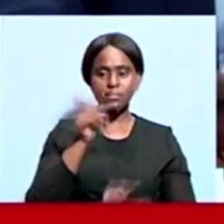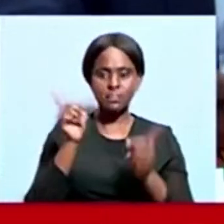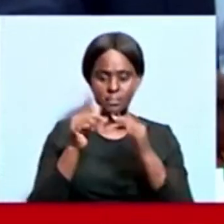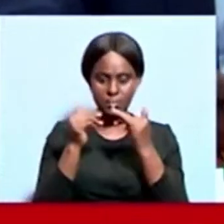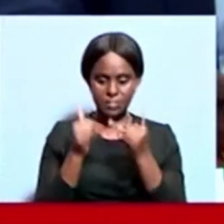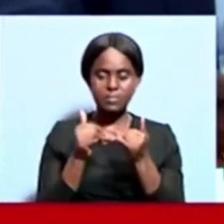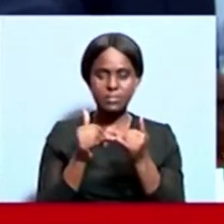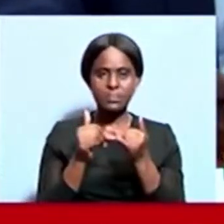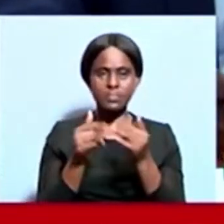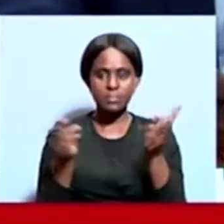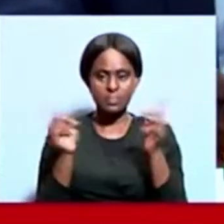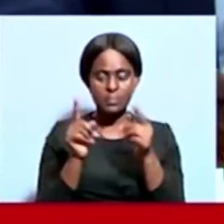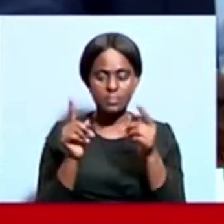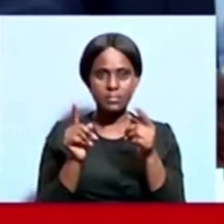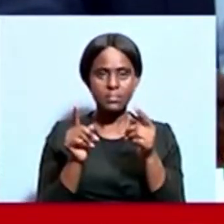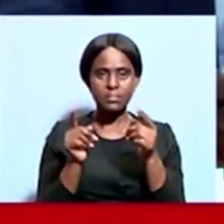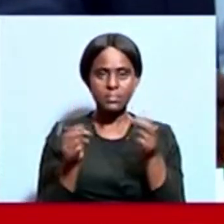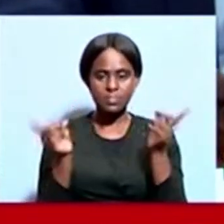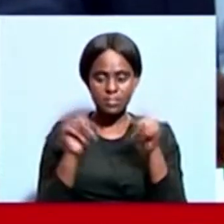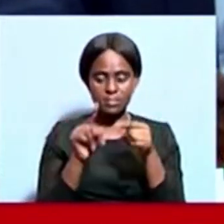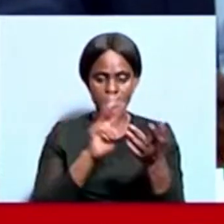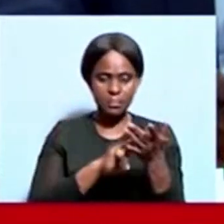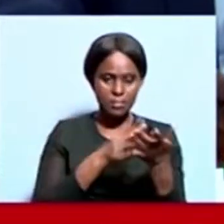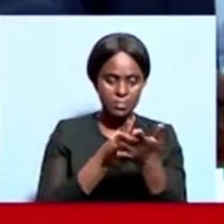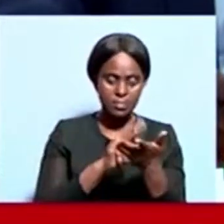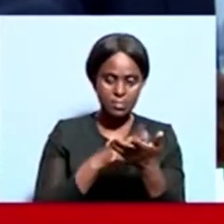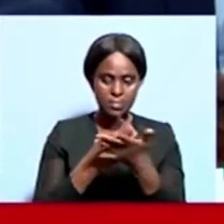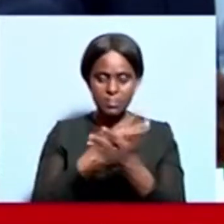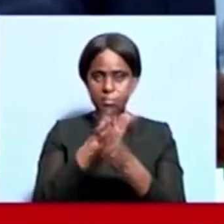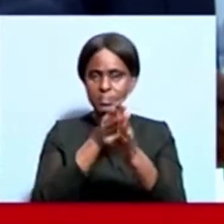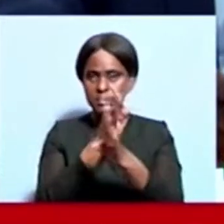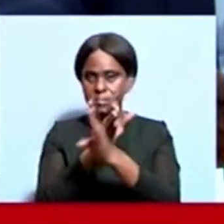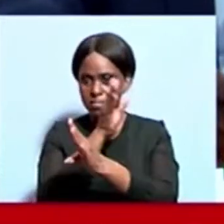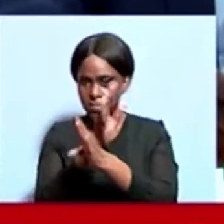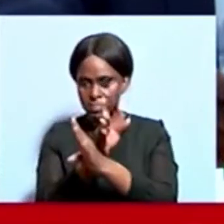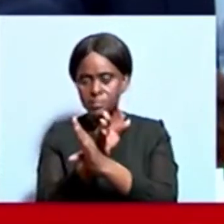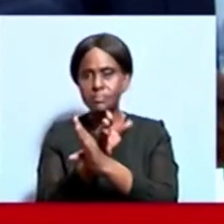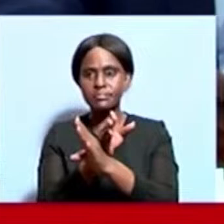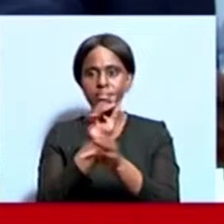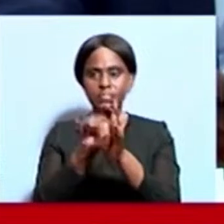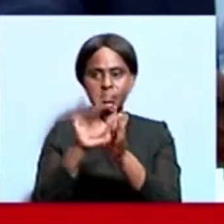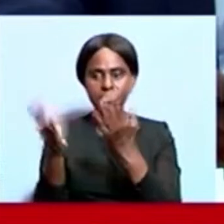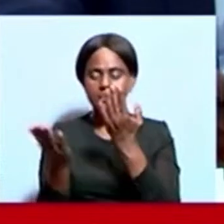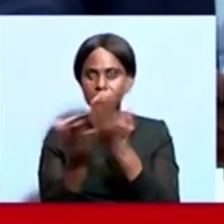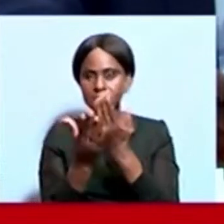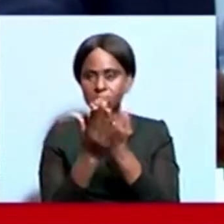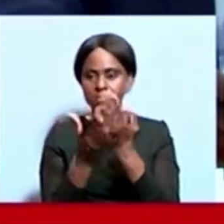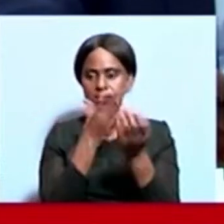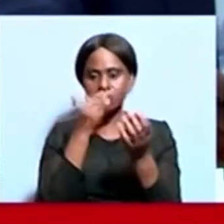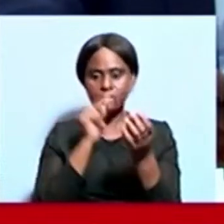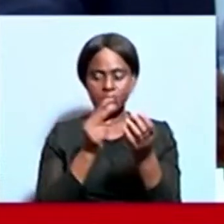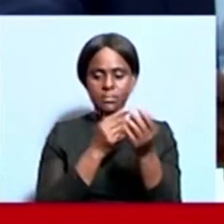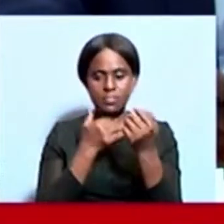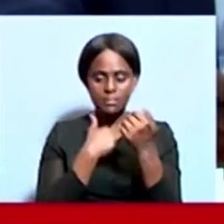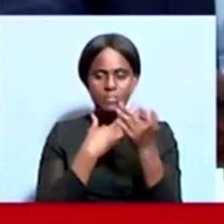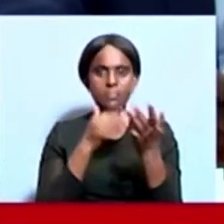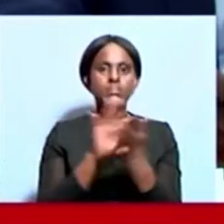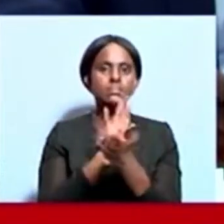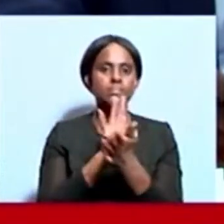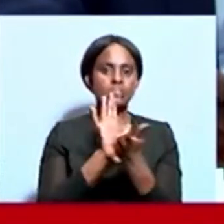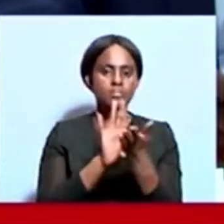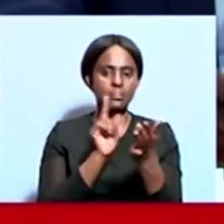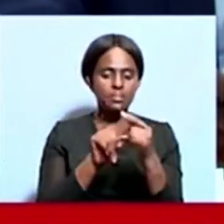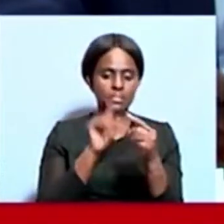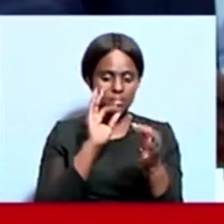when the witness refers to appendix, in the appendix, we must have that document.